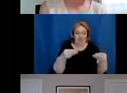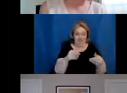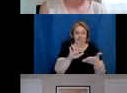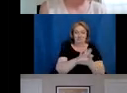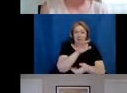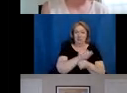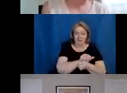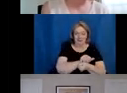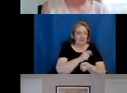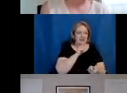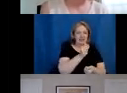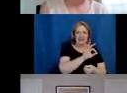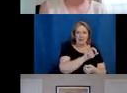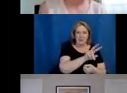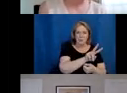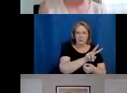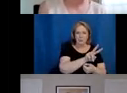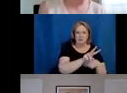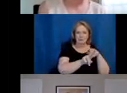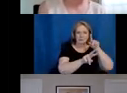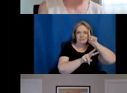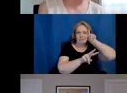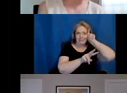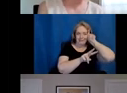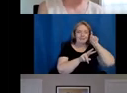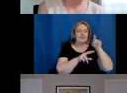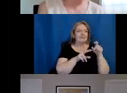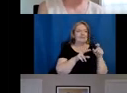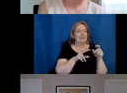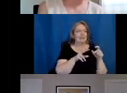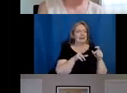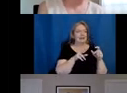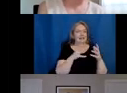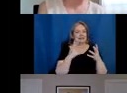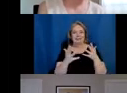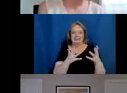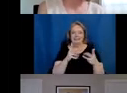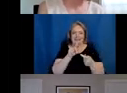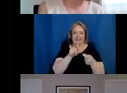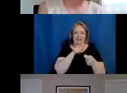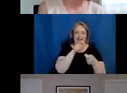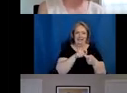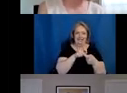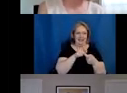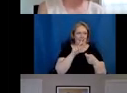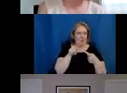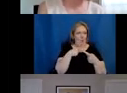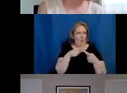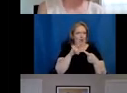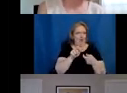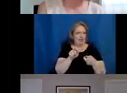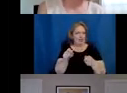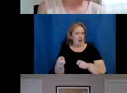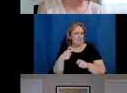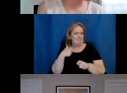showing 1902. And we couldn't find an exact date at which this changed. However, in